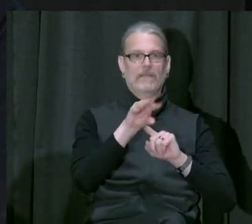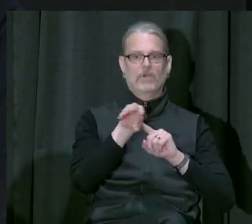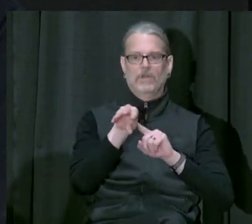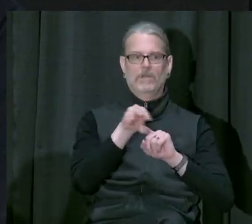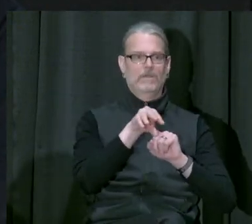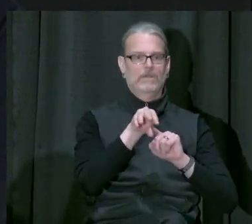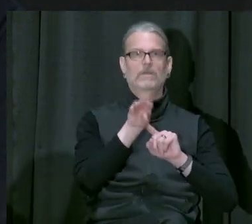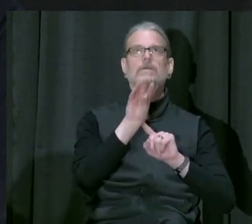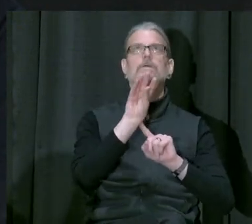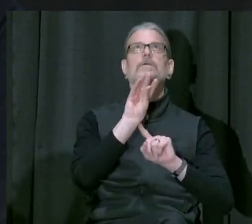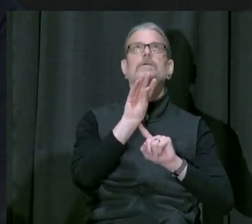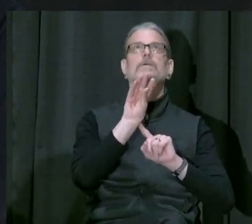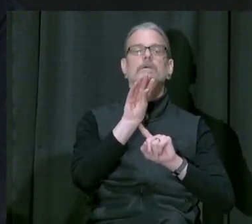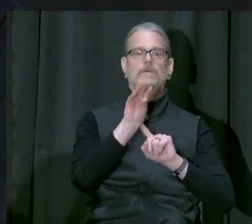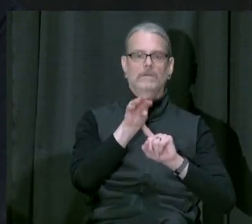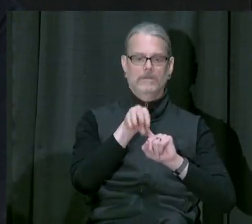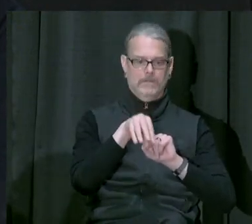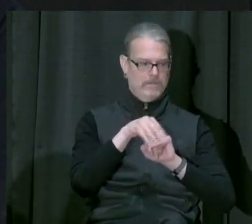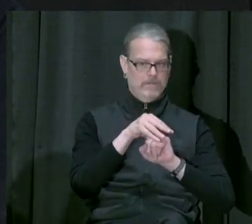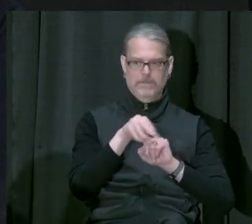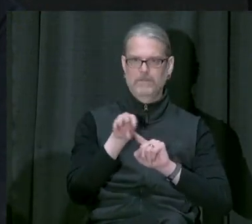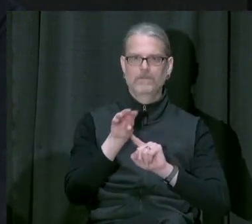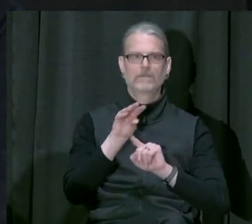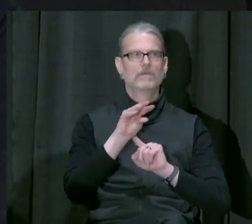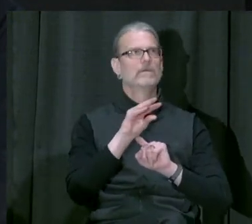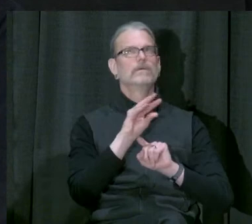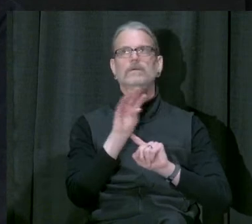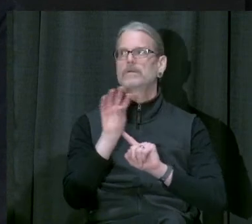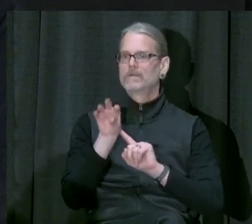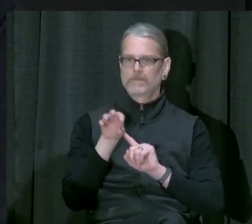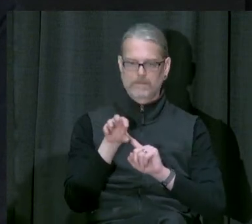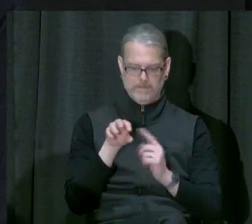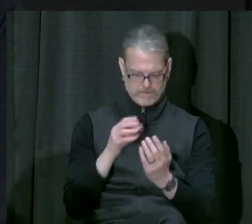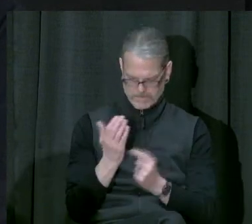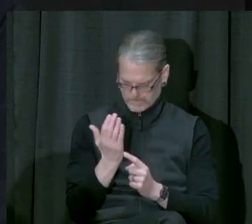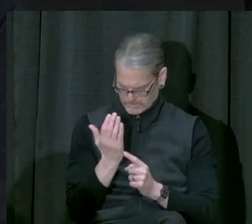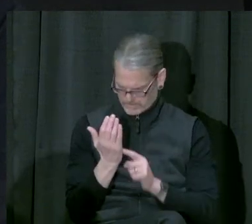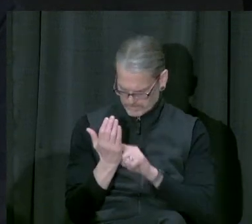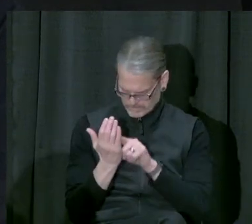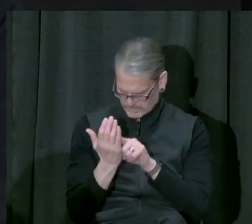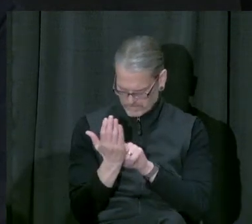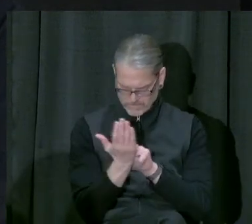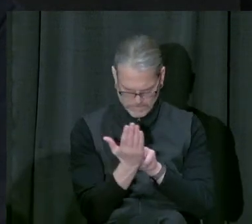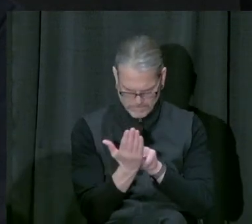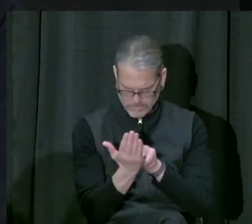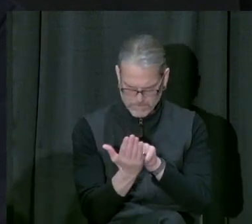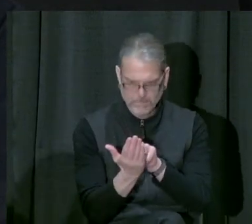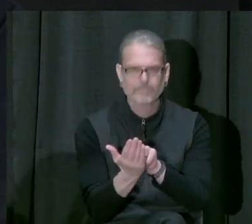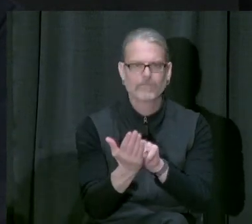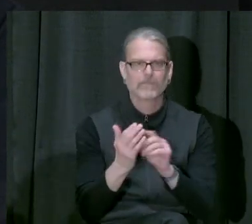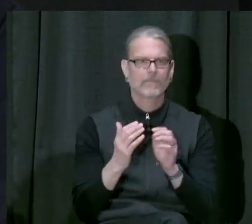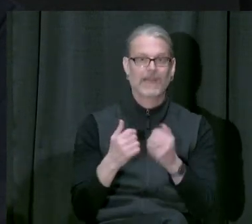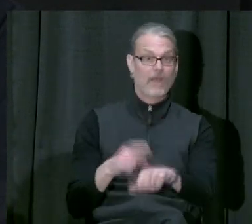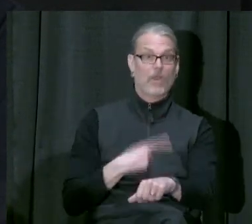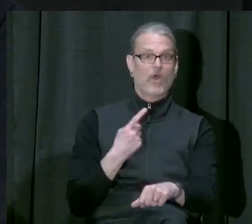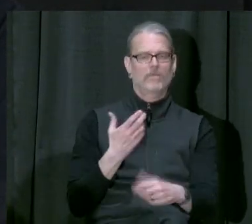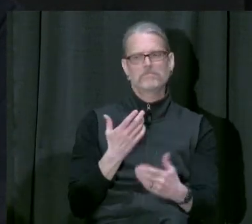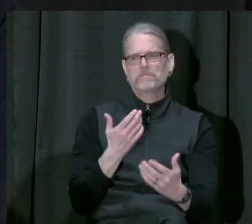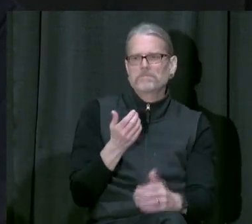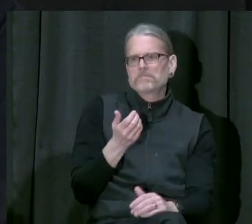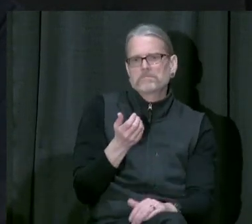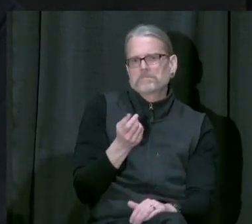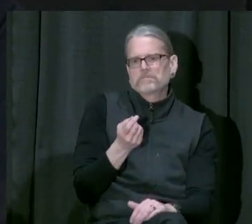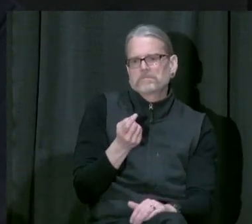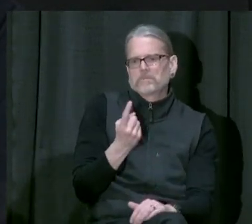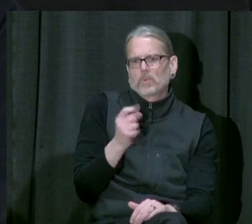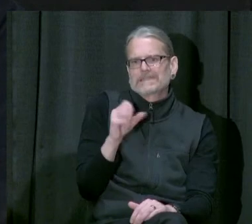up and you're viewing your environment, how long does it take to localize? And that's much quicker. It can happen within a couple seconds.